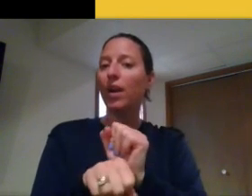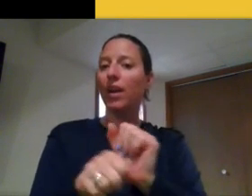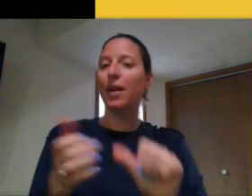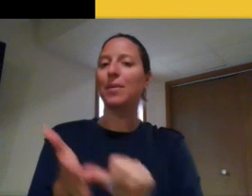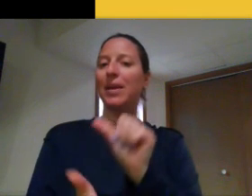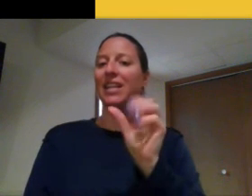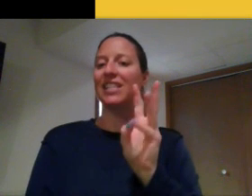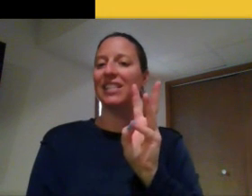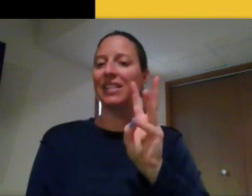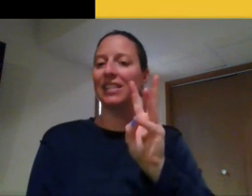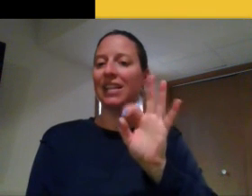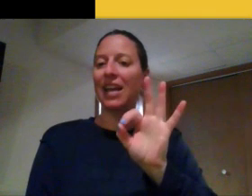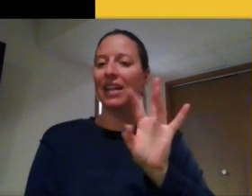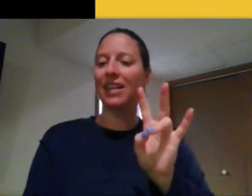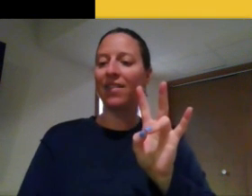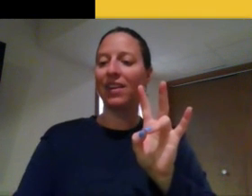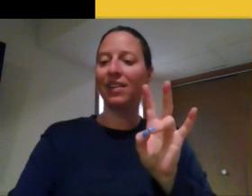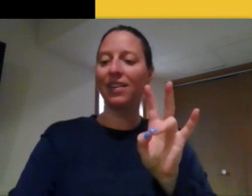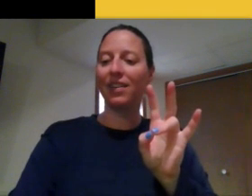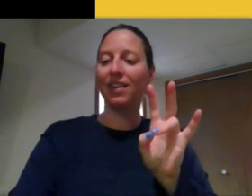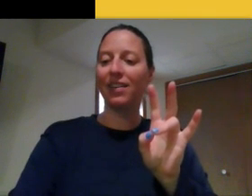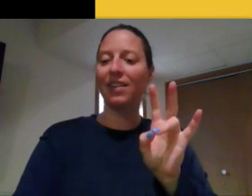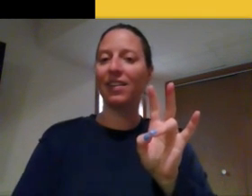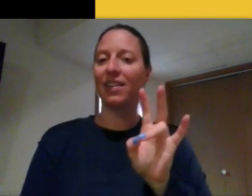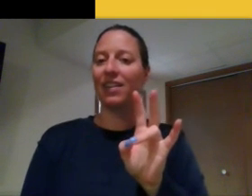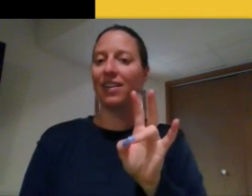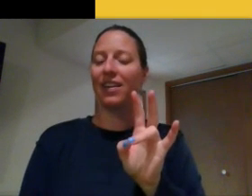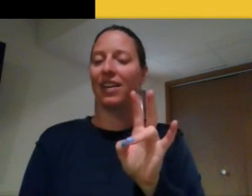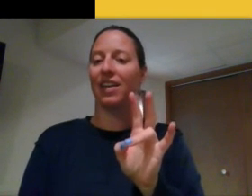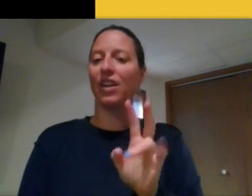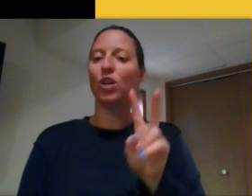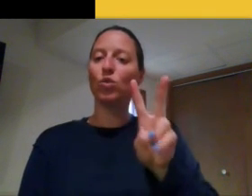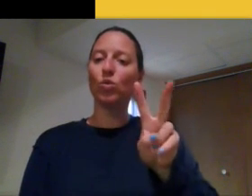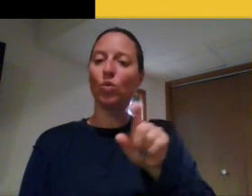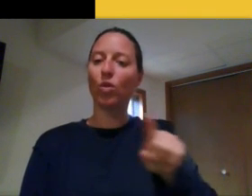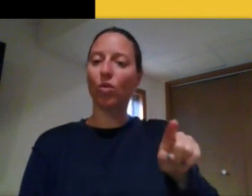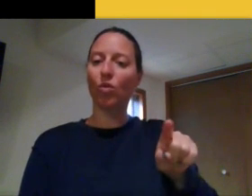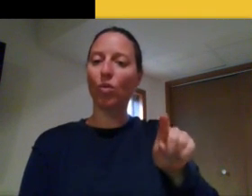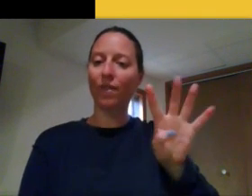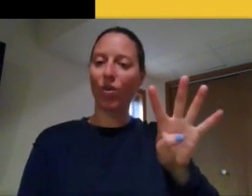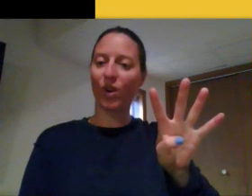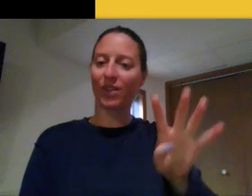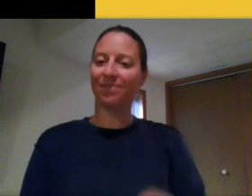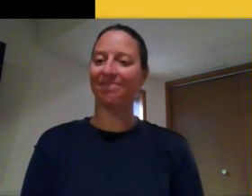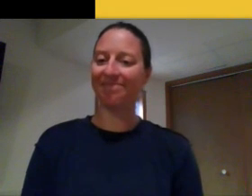Seven, 2 through 4.